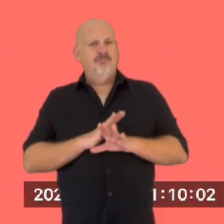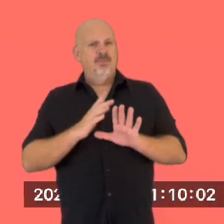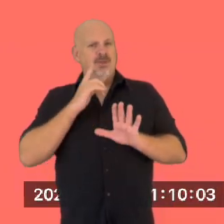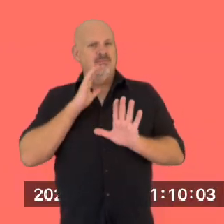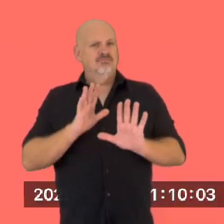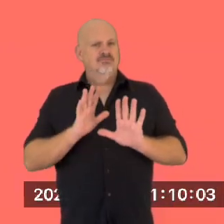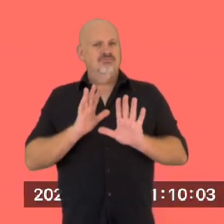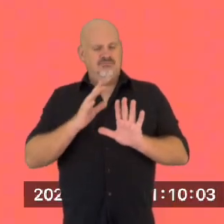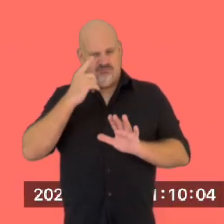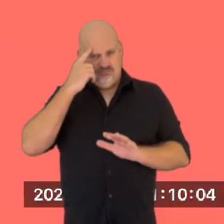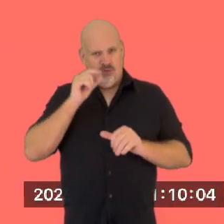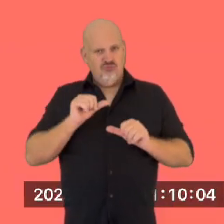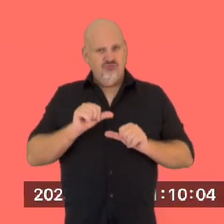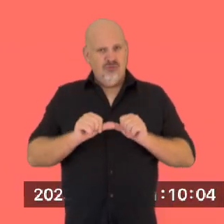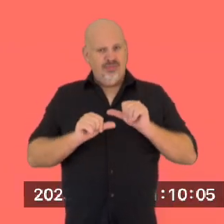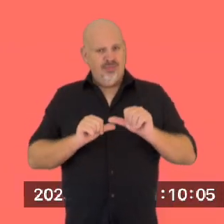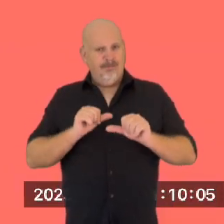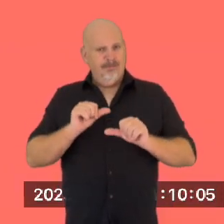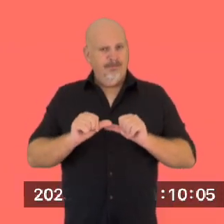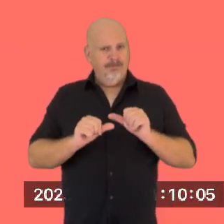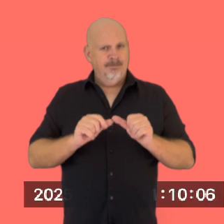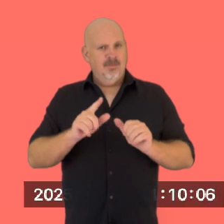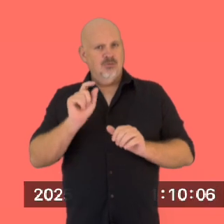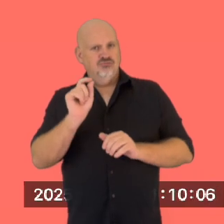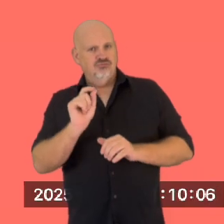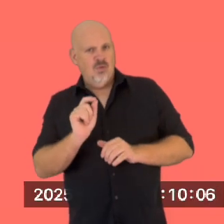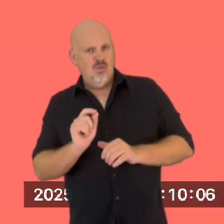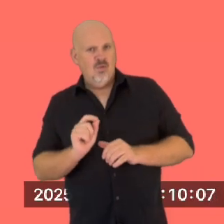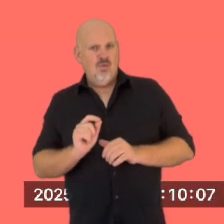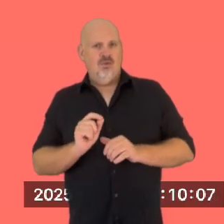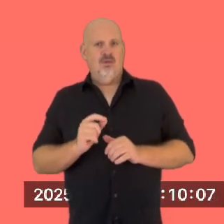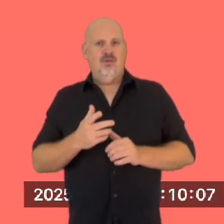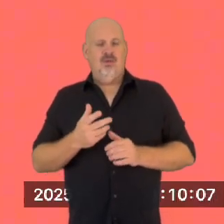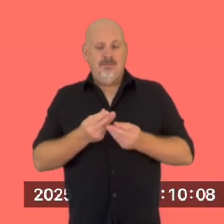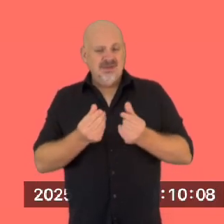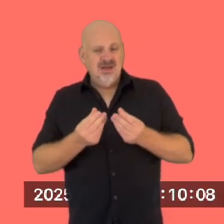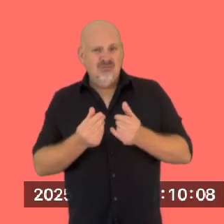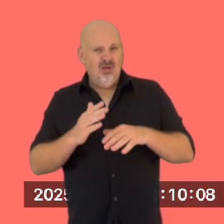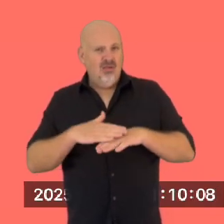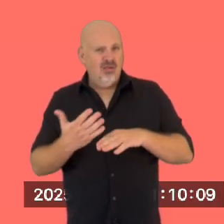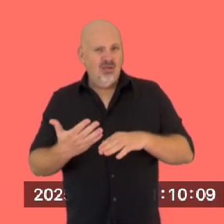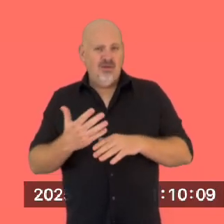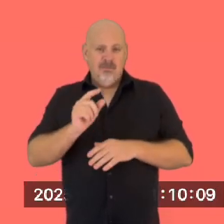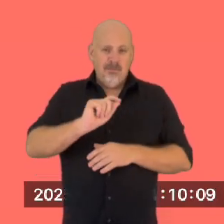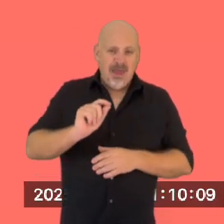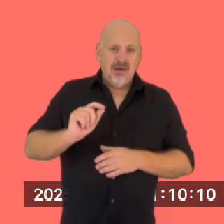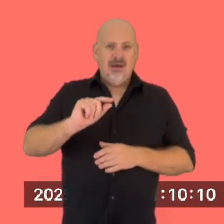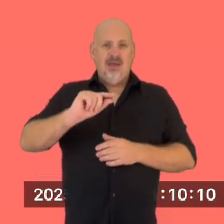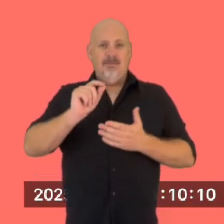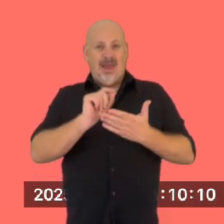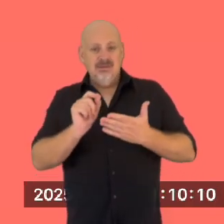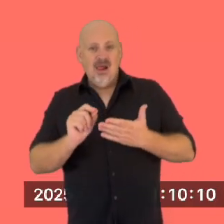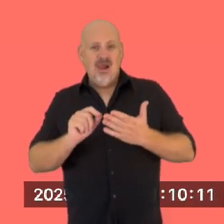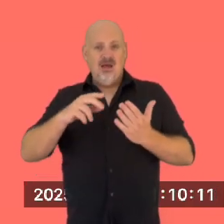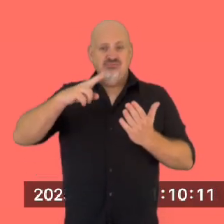draw slowly. I would think is a nice way to start, and think about the rhythm of how you're drawing with whatever the material